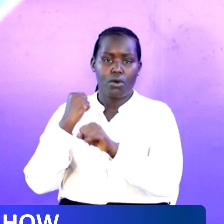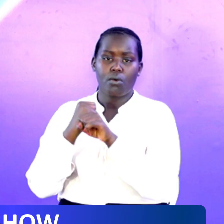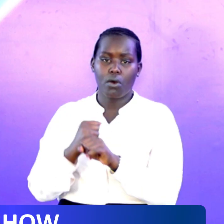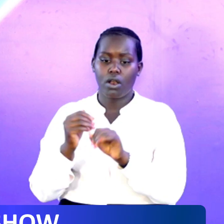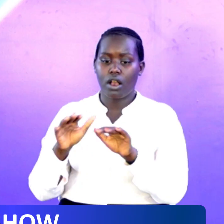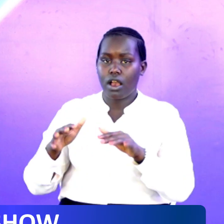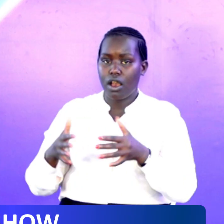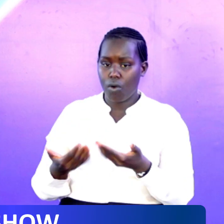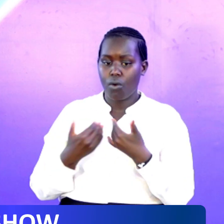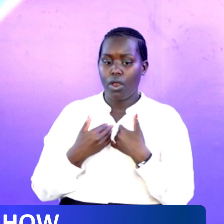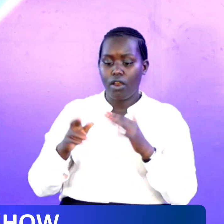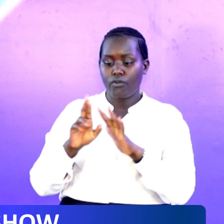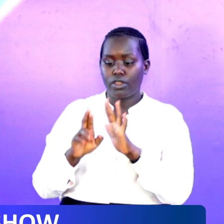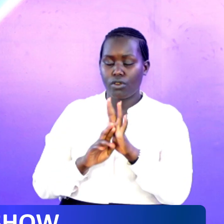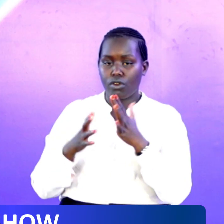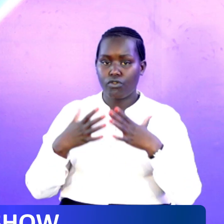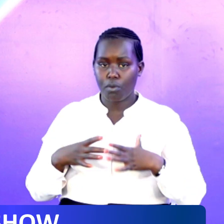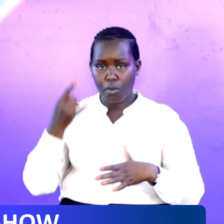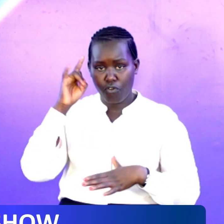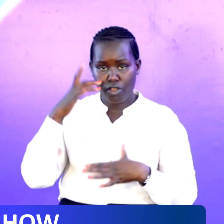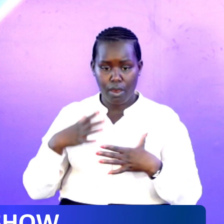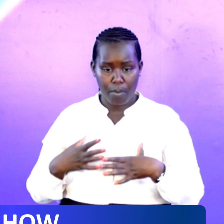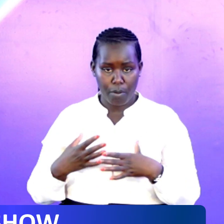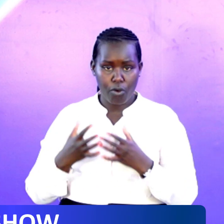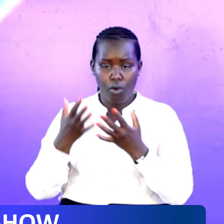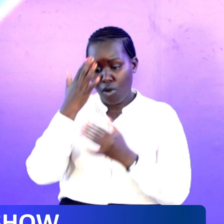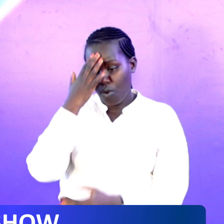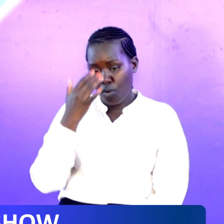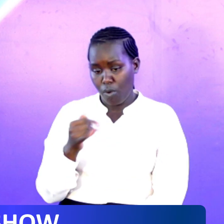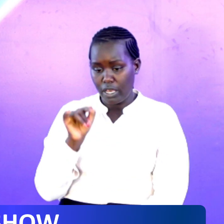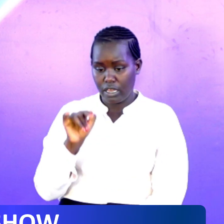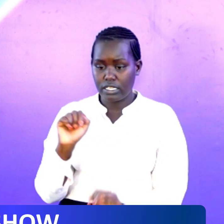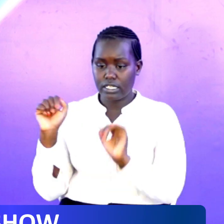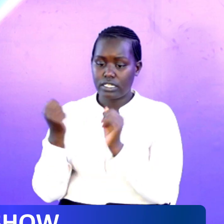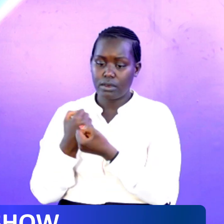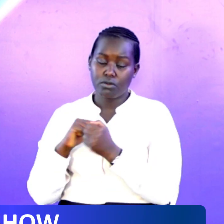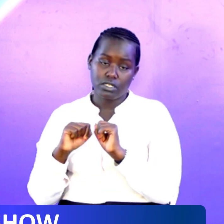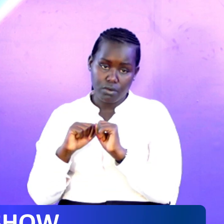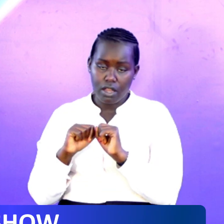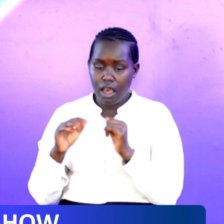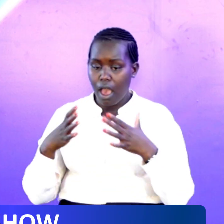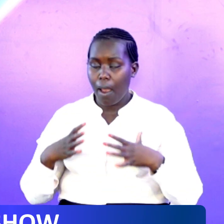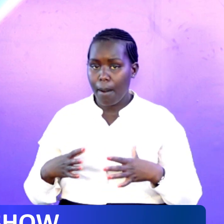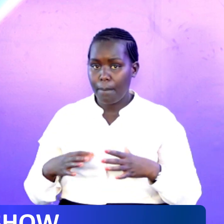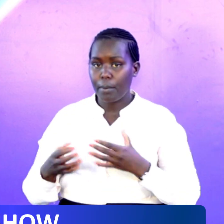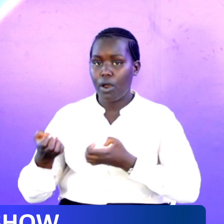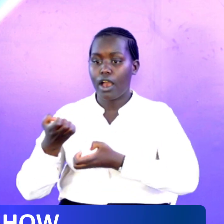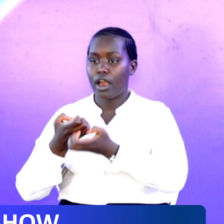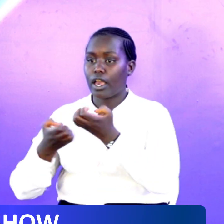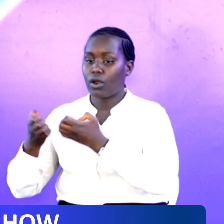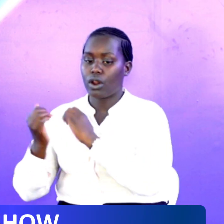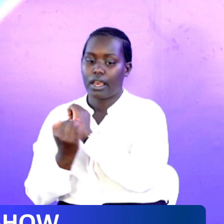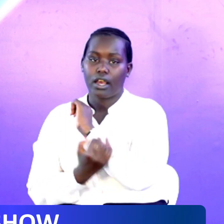way that we have to have the rule of the people for the people. Now, why this is impossible, people are economically